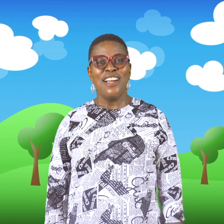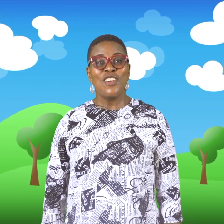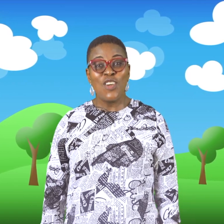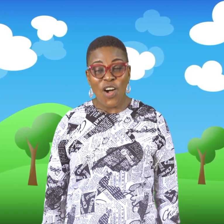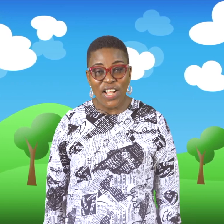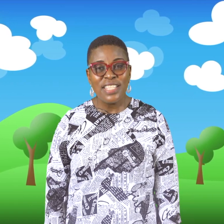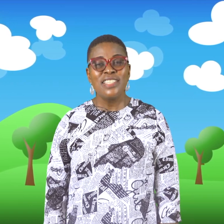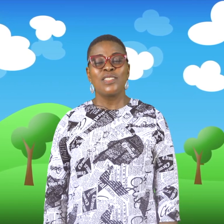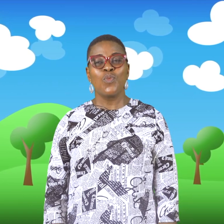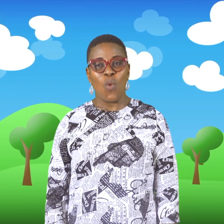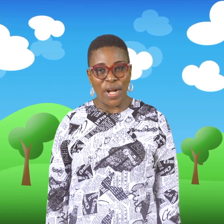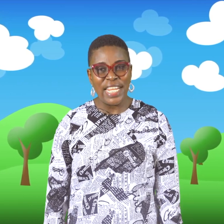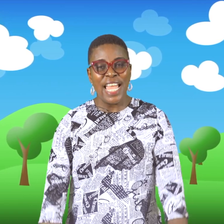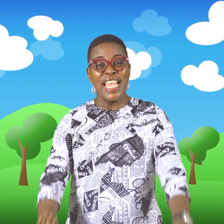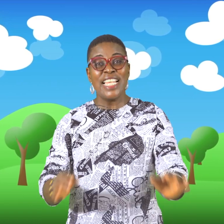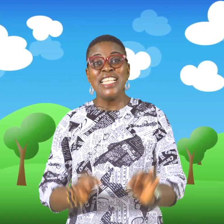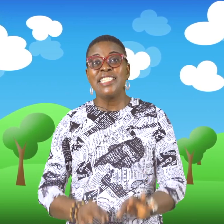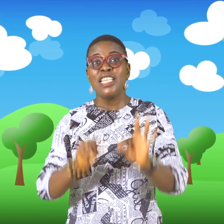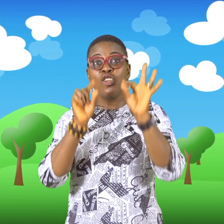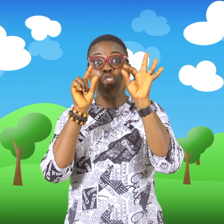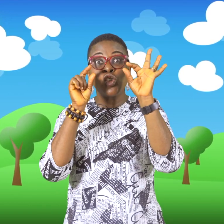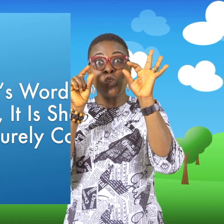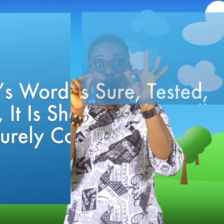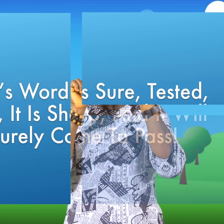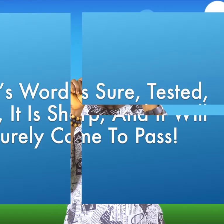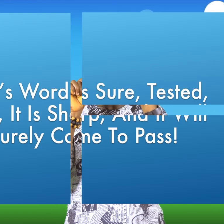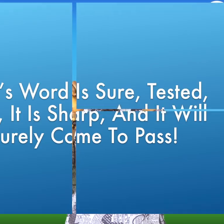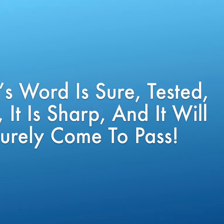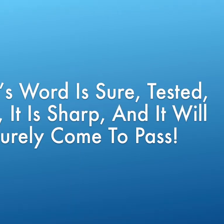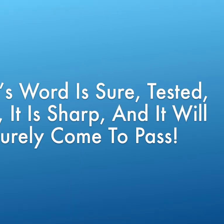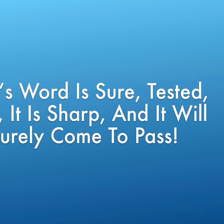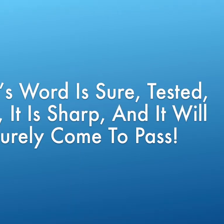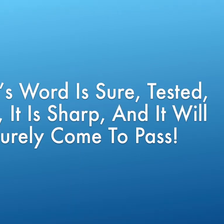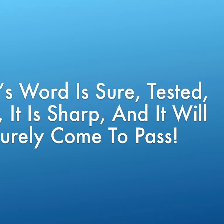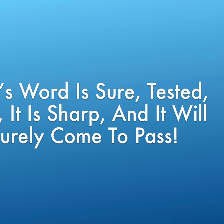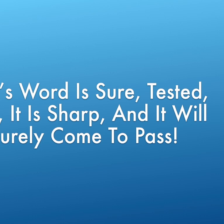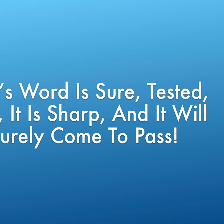Hallelujah. God's word is sure.